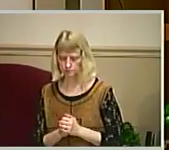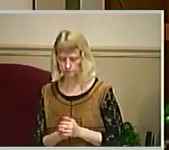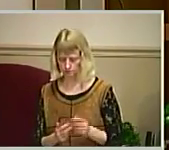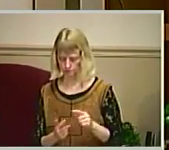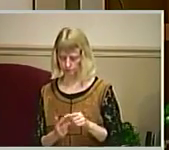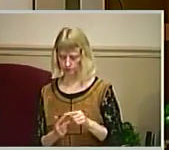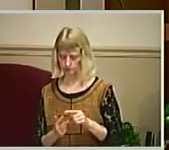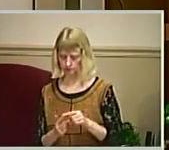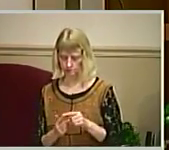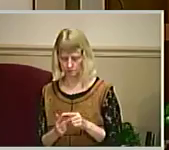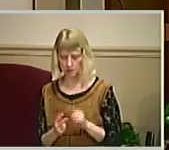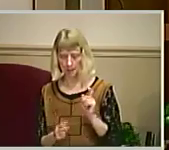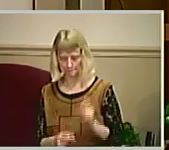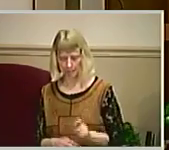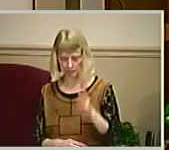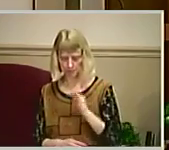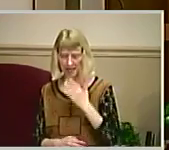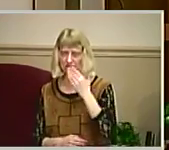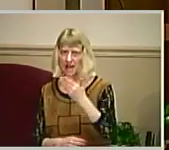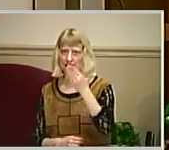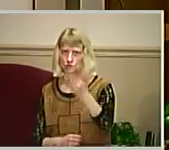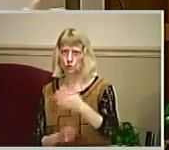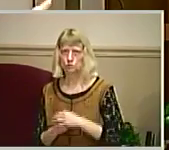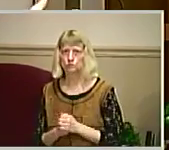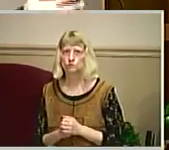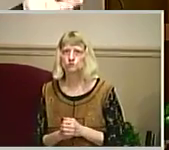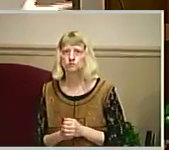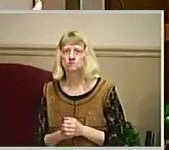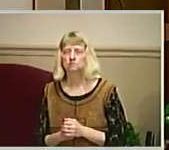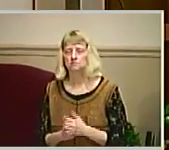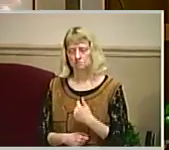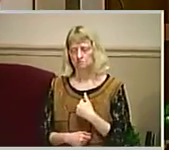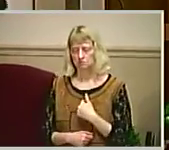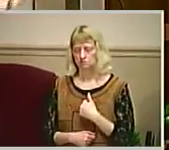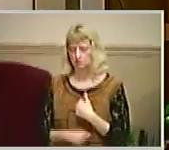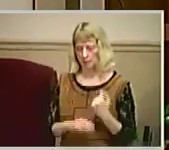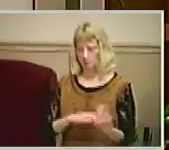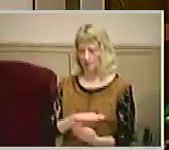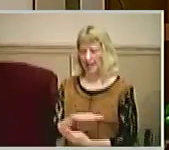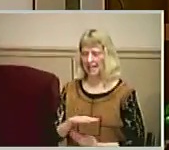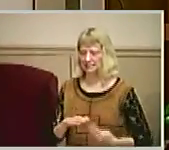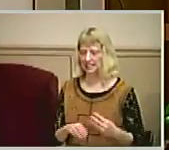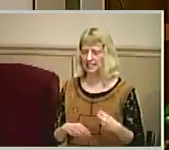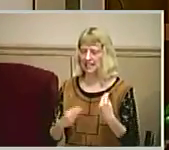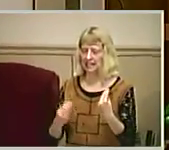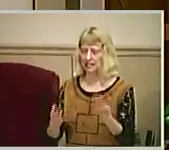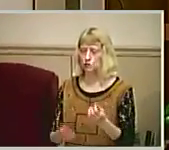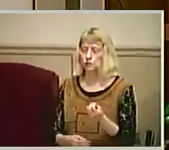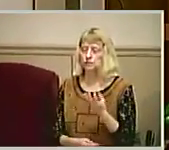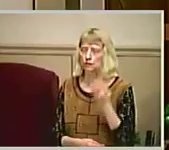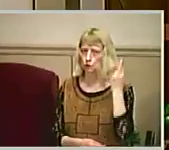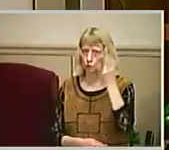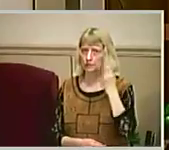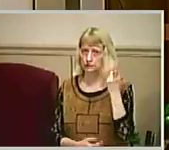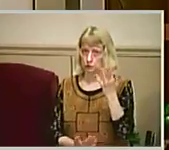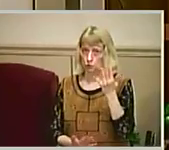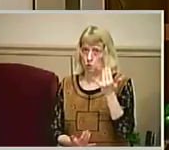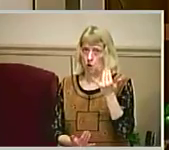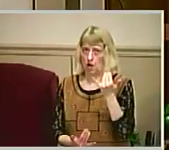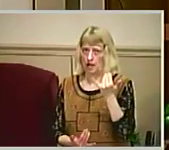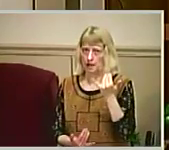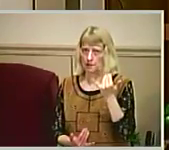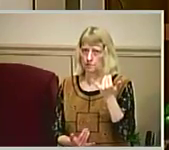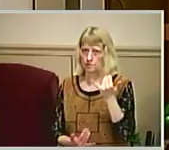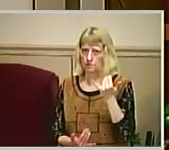all, Christians must be thankful. And I want to just basically give you several reasons why